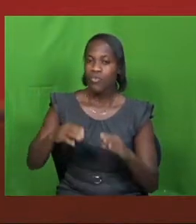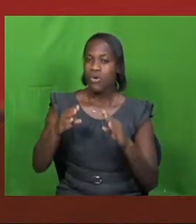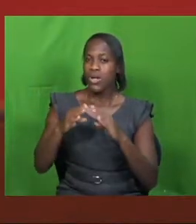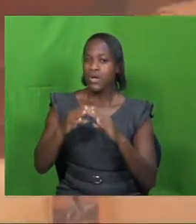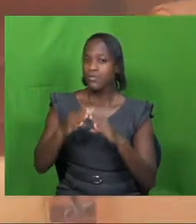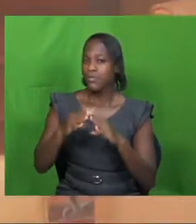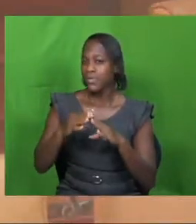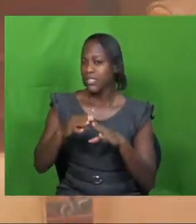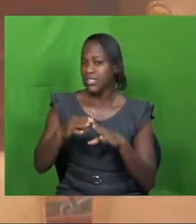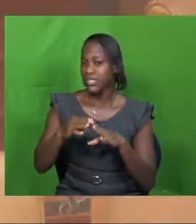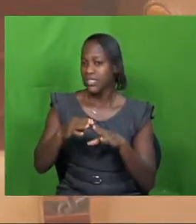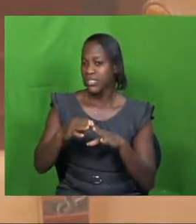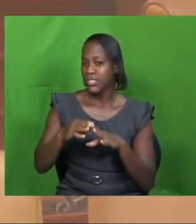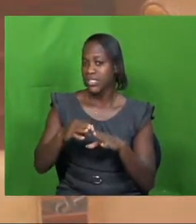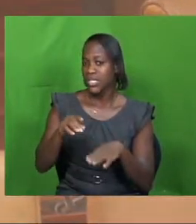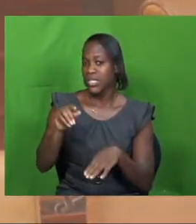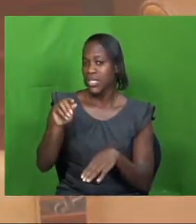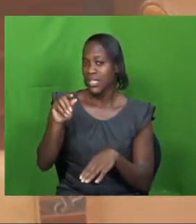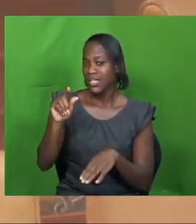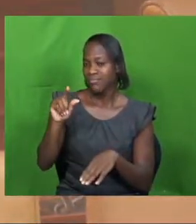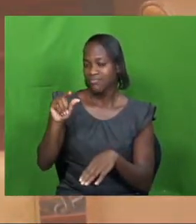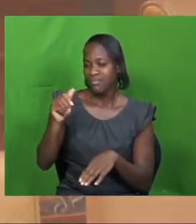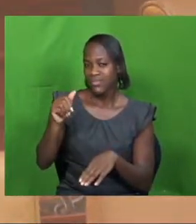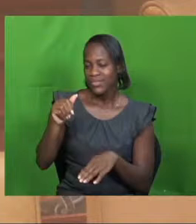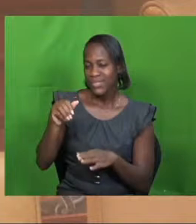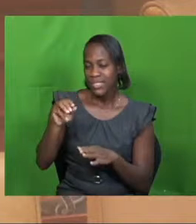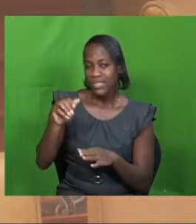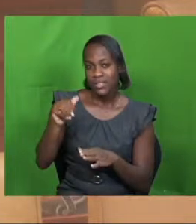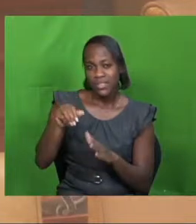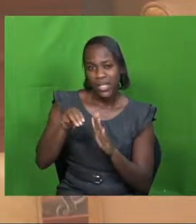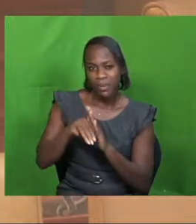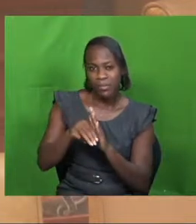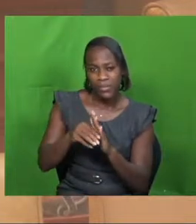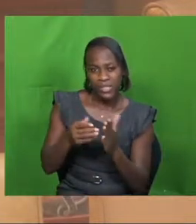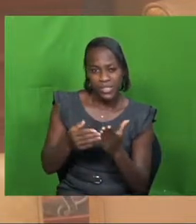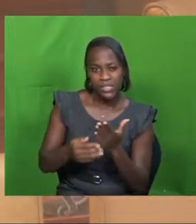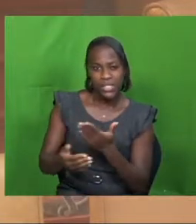there's an omission there. Thank you, Right Honorable Speaker.